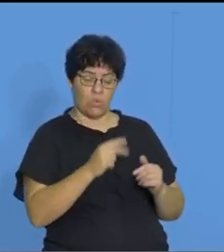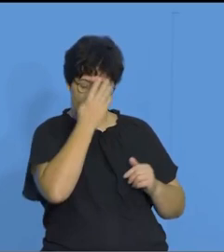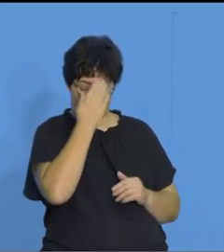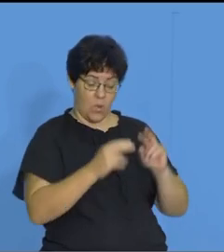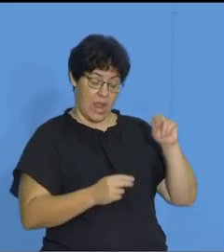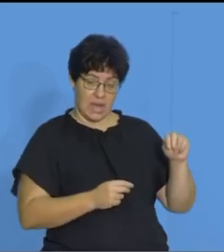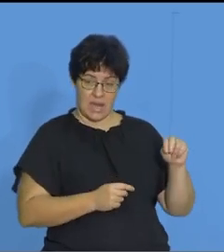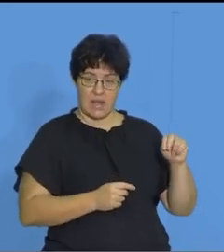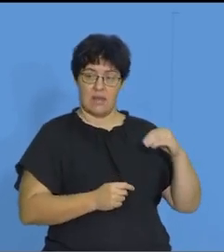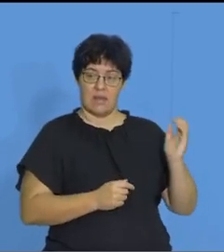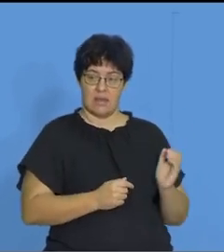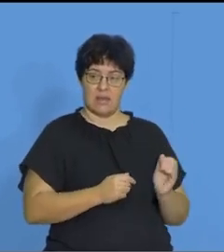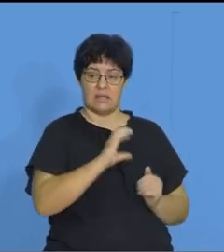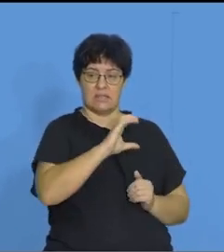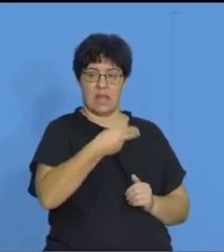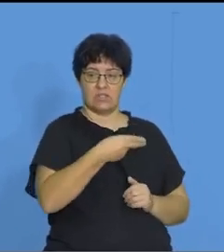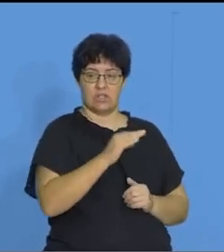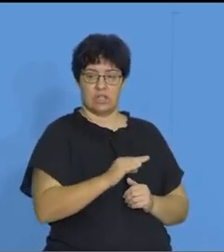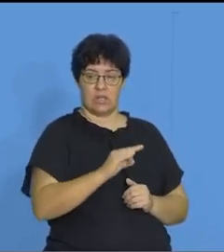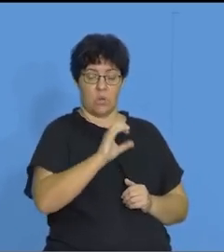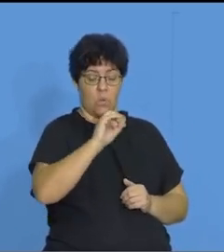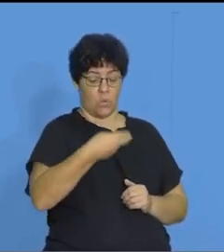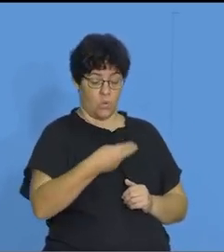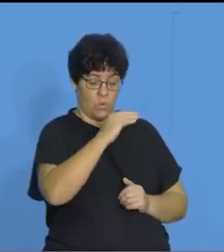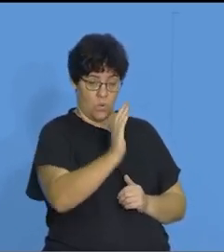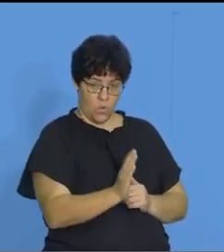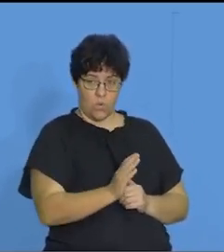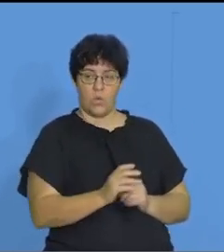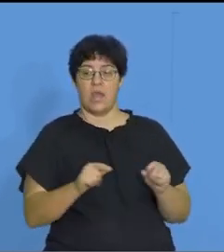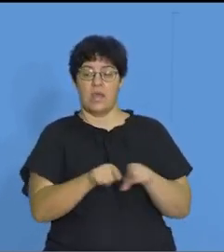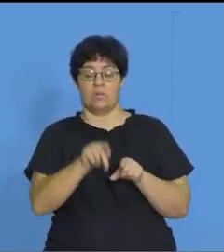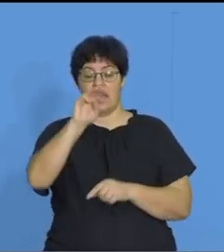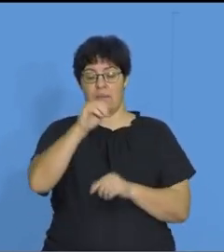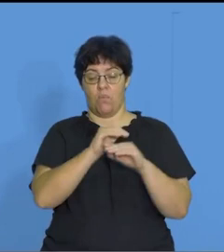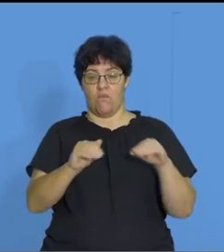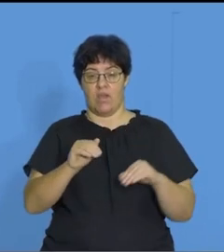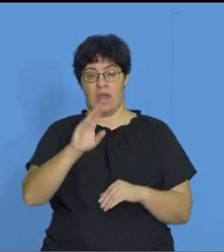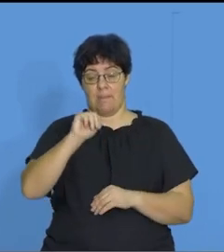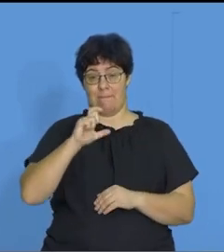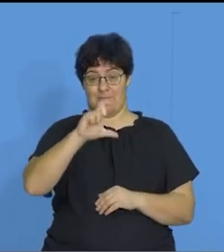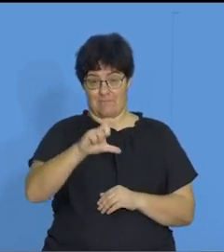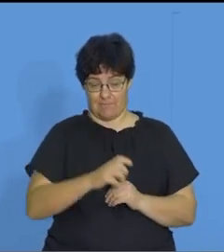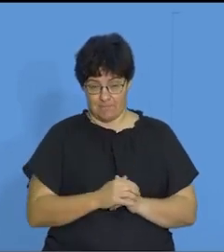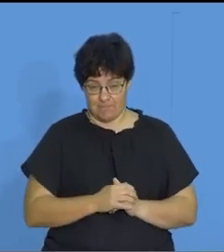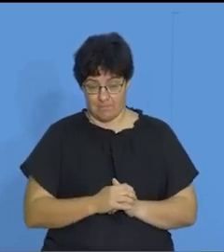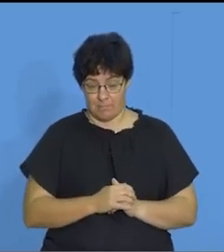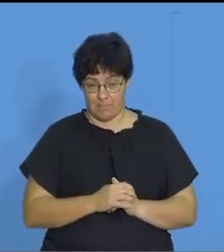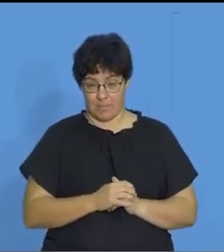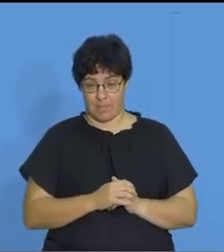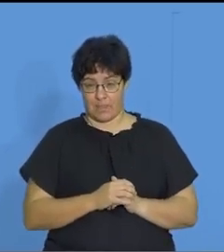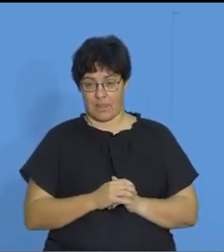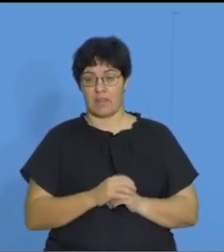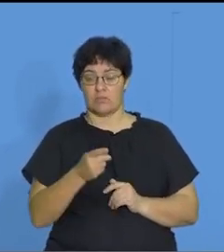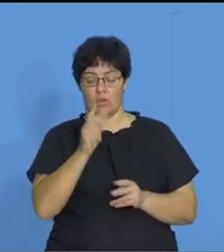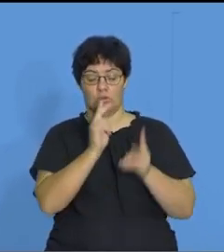CH3OH is equal to the mass that will be obtained over the molar mass of methanol, right? So